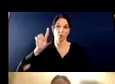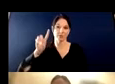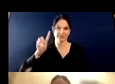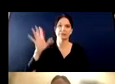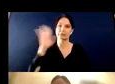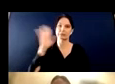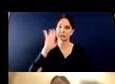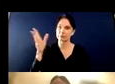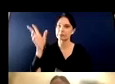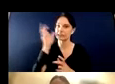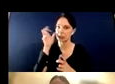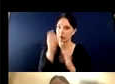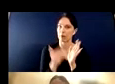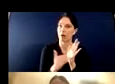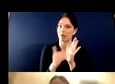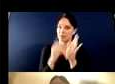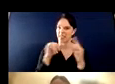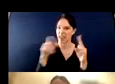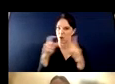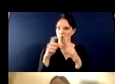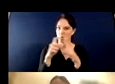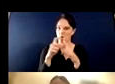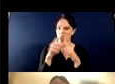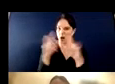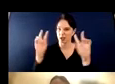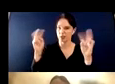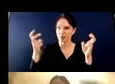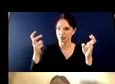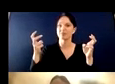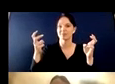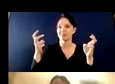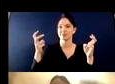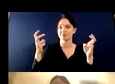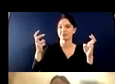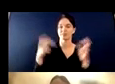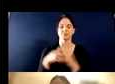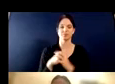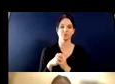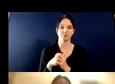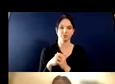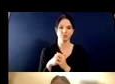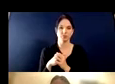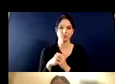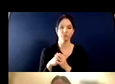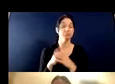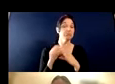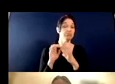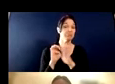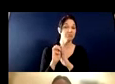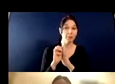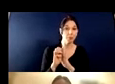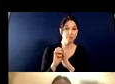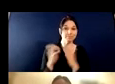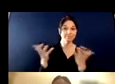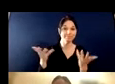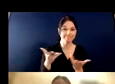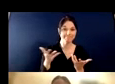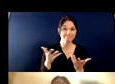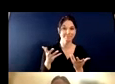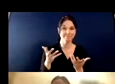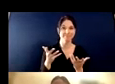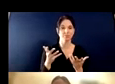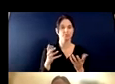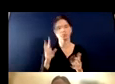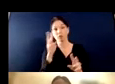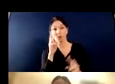Threshold levels. So an example of this would be when we look